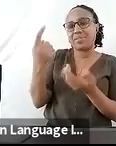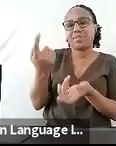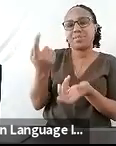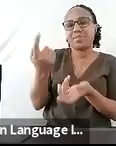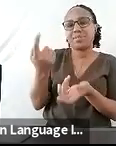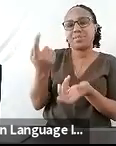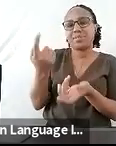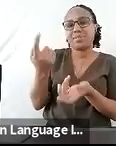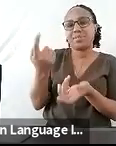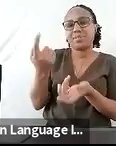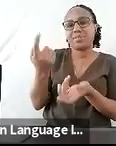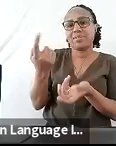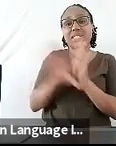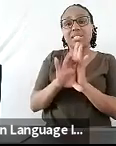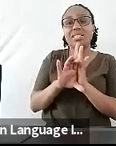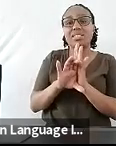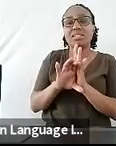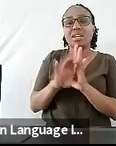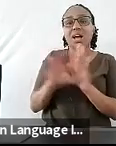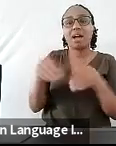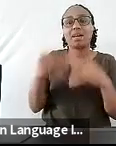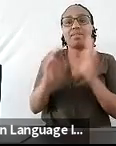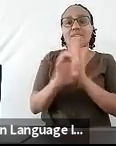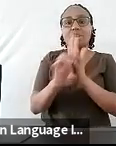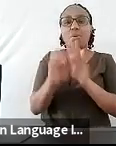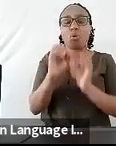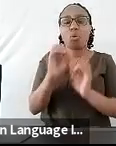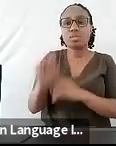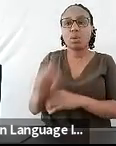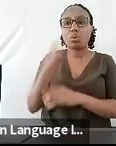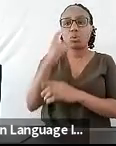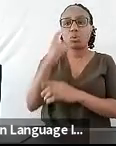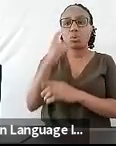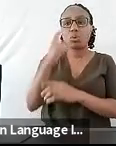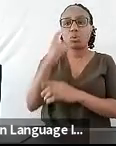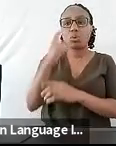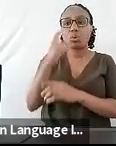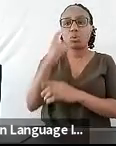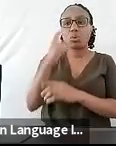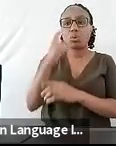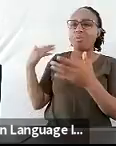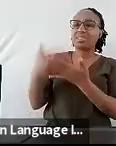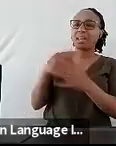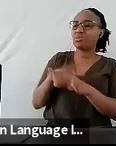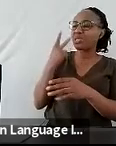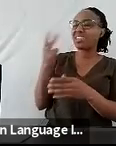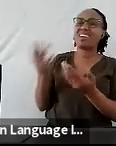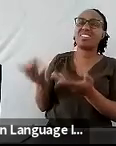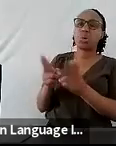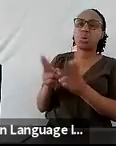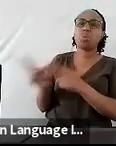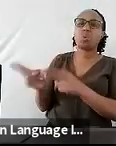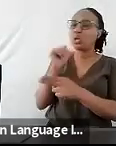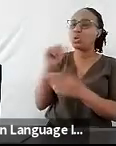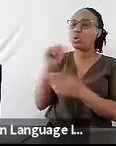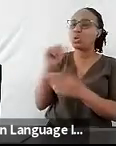example of the South Sudan war. Over time, you stop being shocked at a scale of death, and then it just becomes something that happens